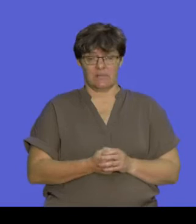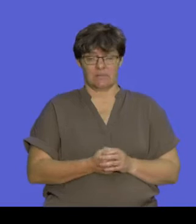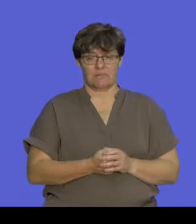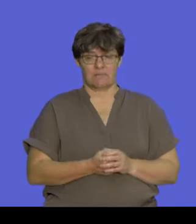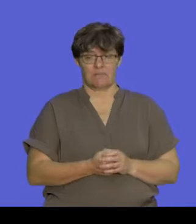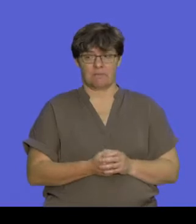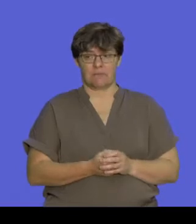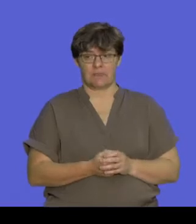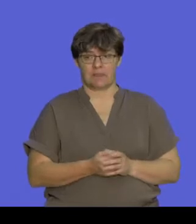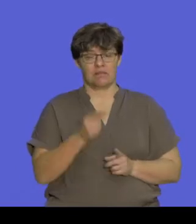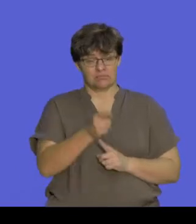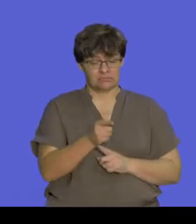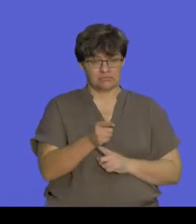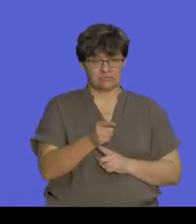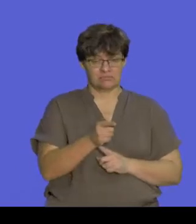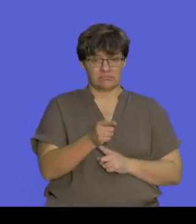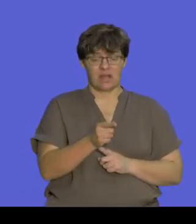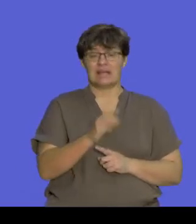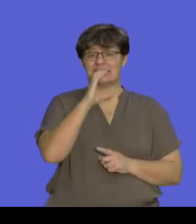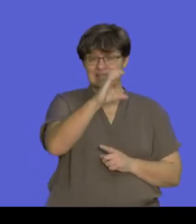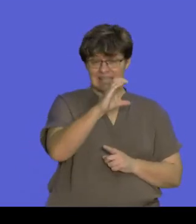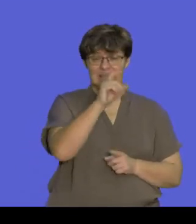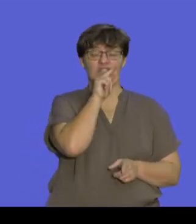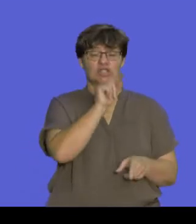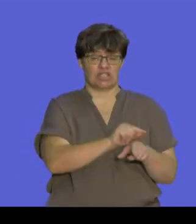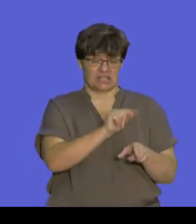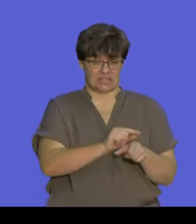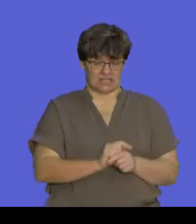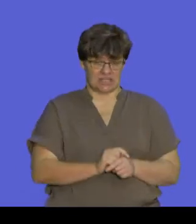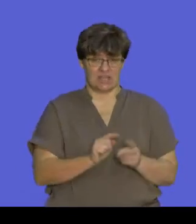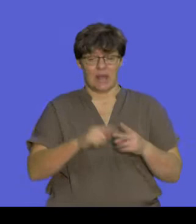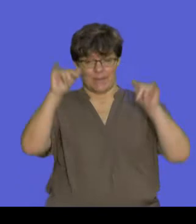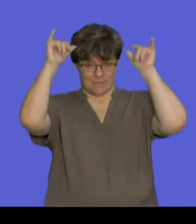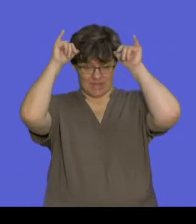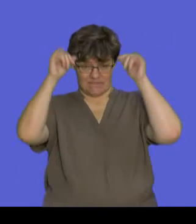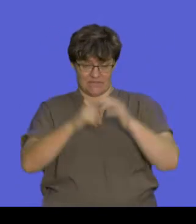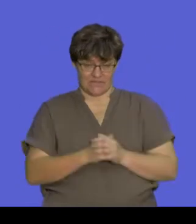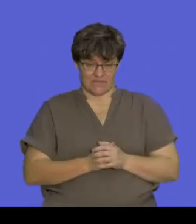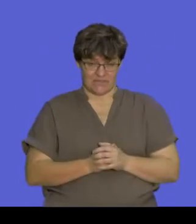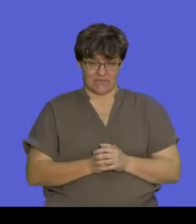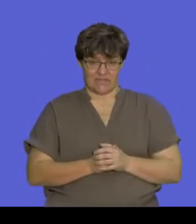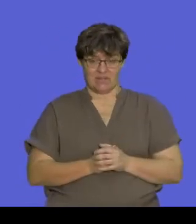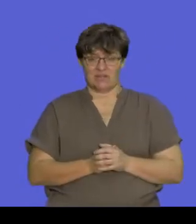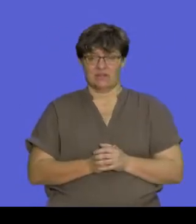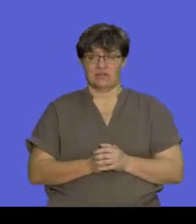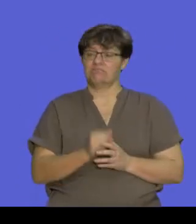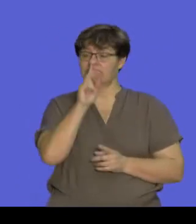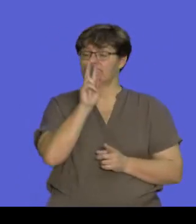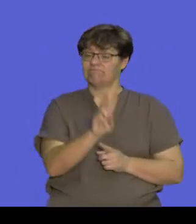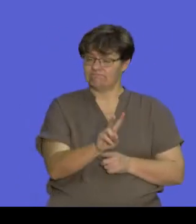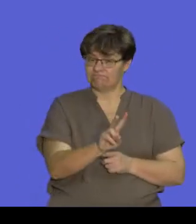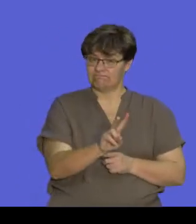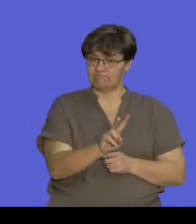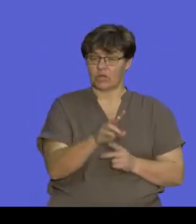That C represents the chicken. This represents the beef, and we are recognizing that is one